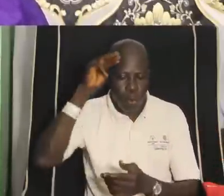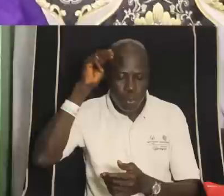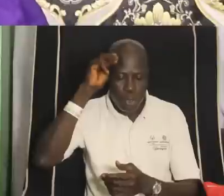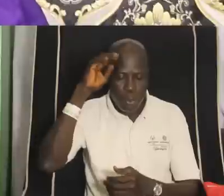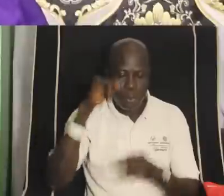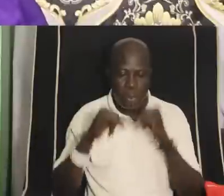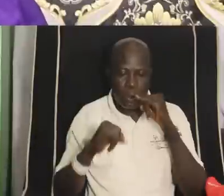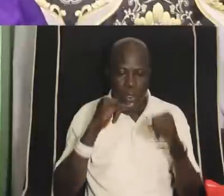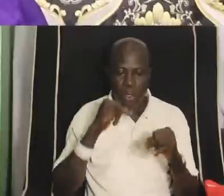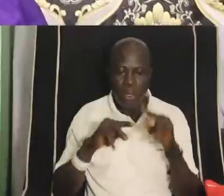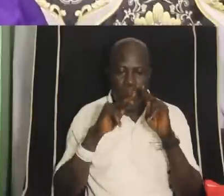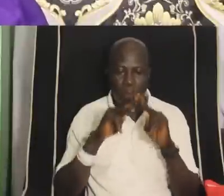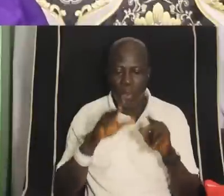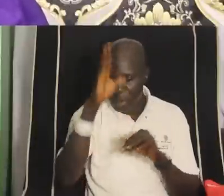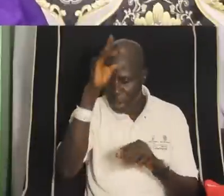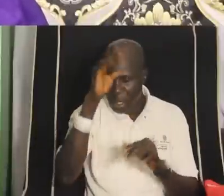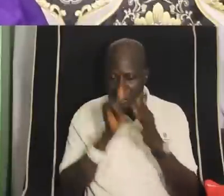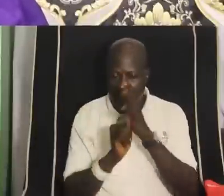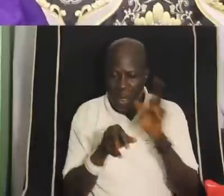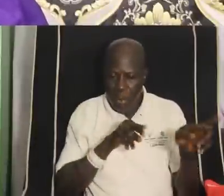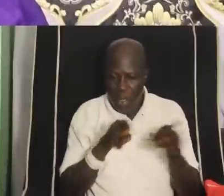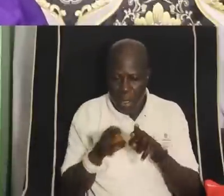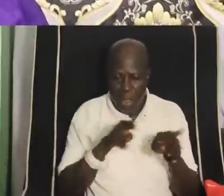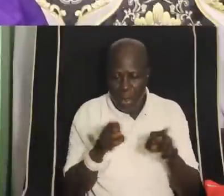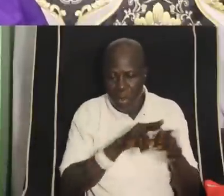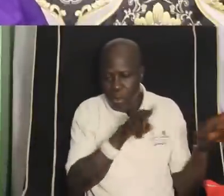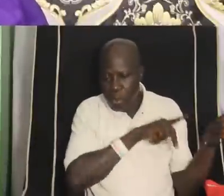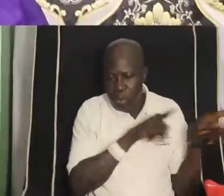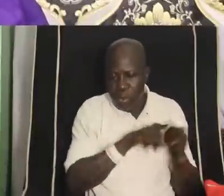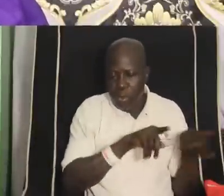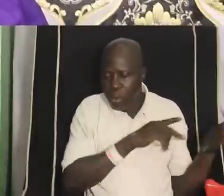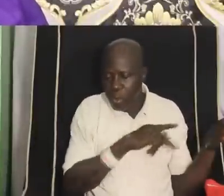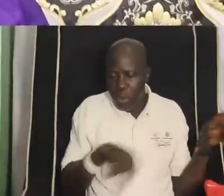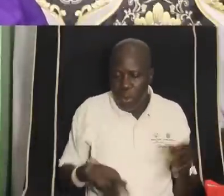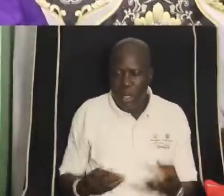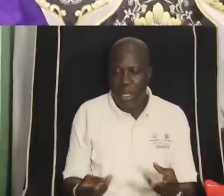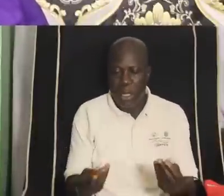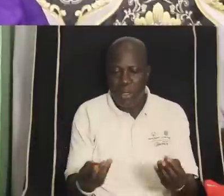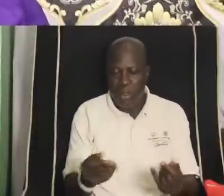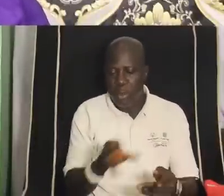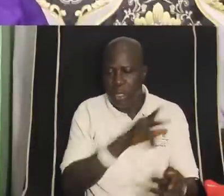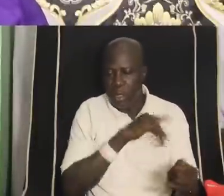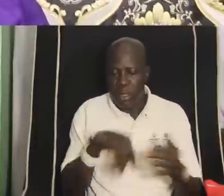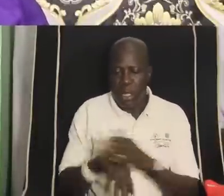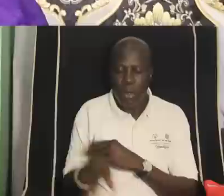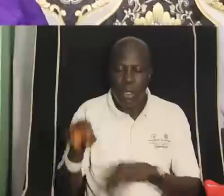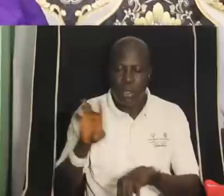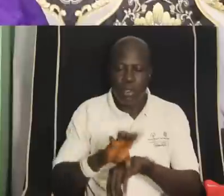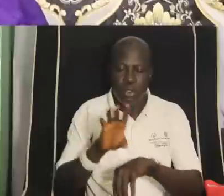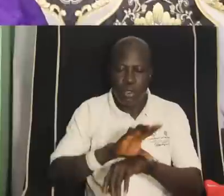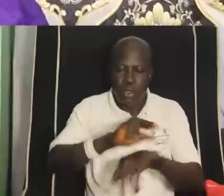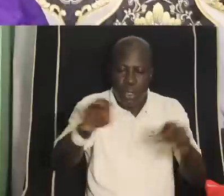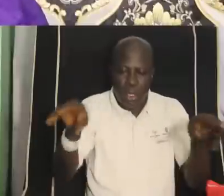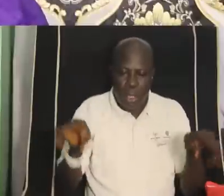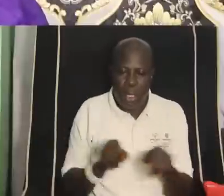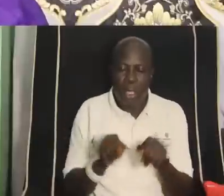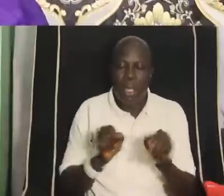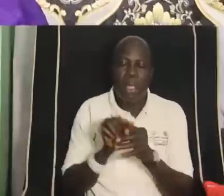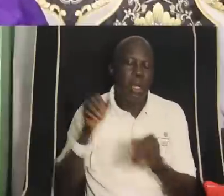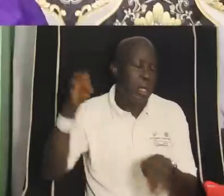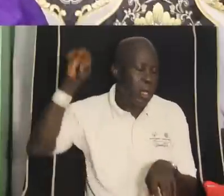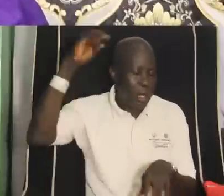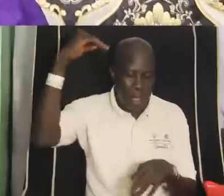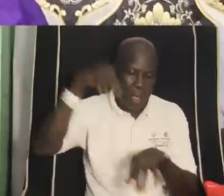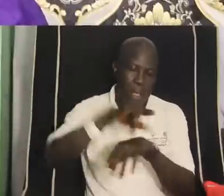JP BabaSebioba lati jo Sinodal Kagore Church Land of Reality. Tolu jo wa ni Barimu Idobi